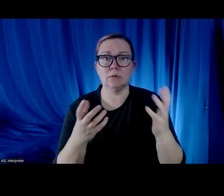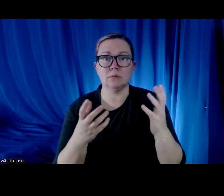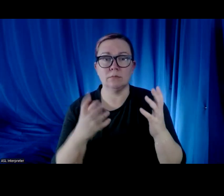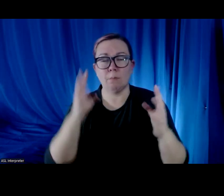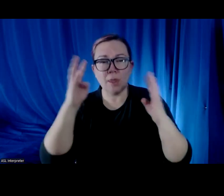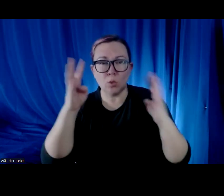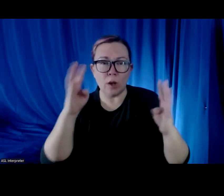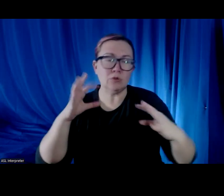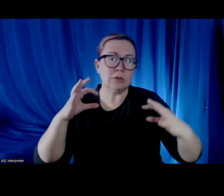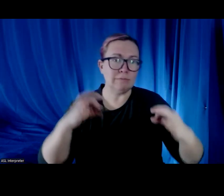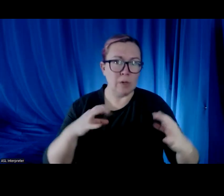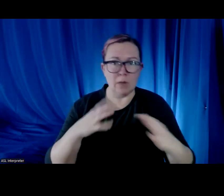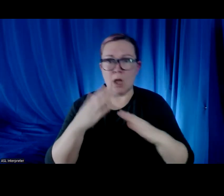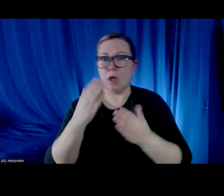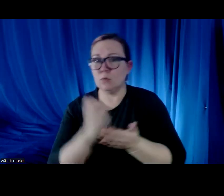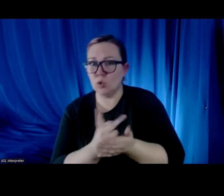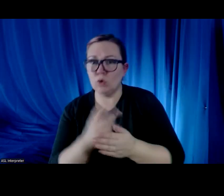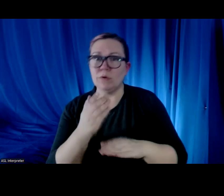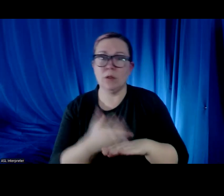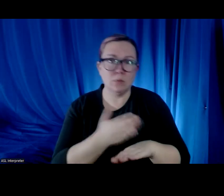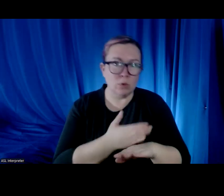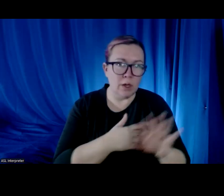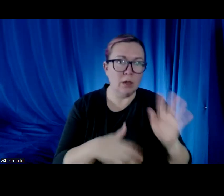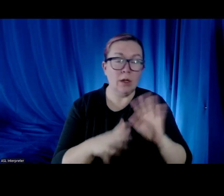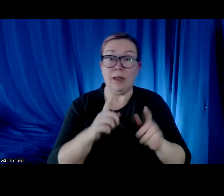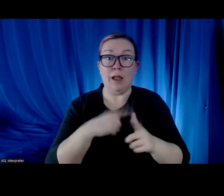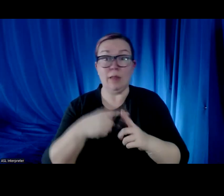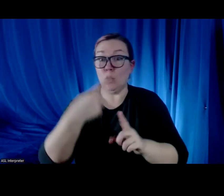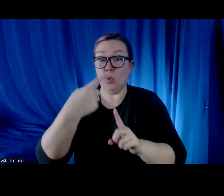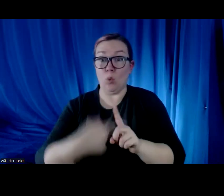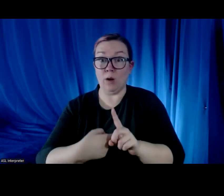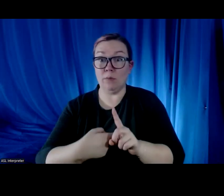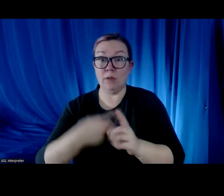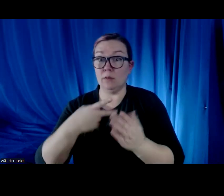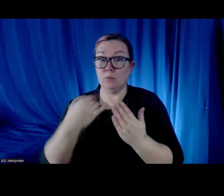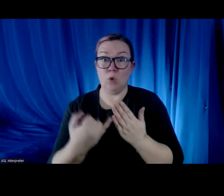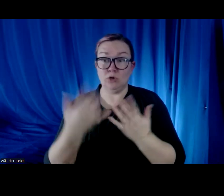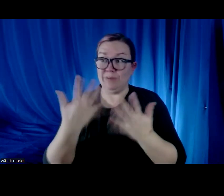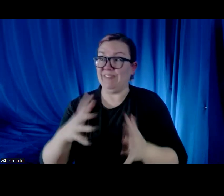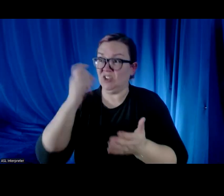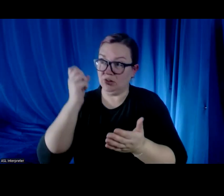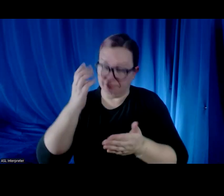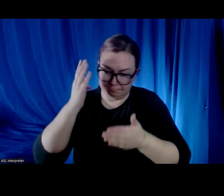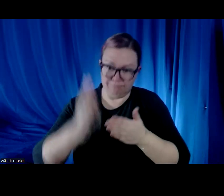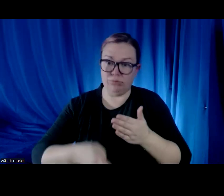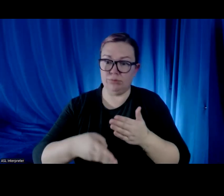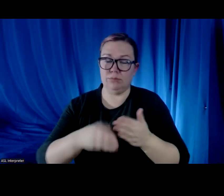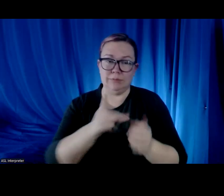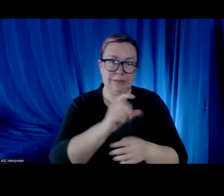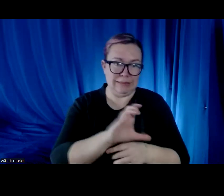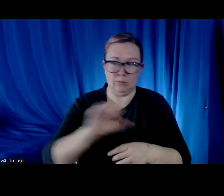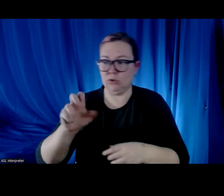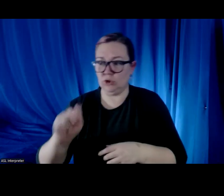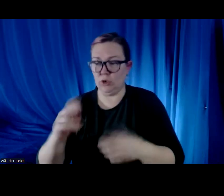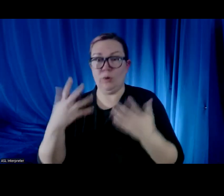and feedback and approval. And then it's like in 1 month, the project completion and dedication happens in December to January